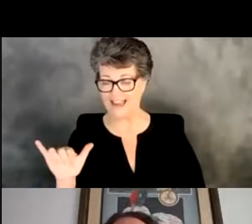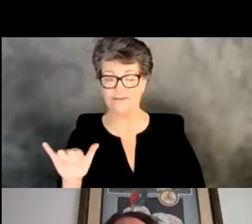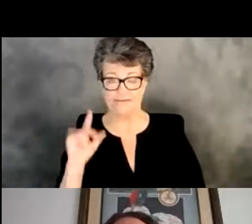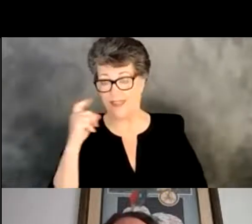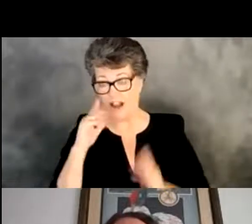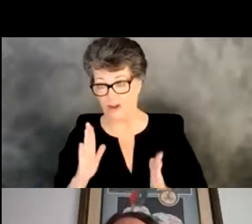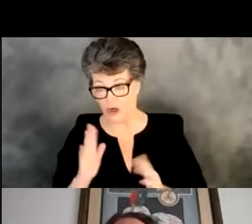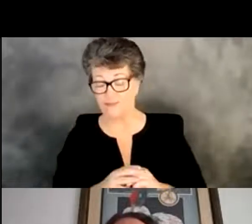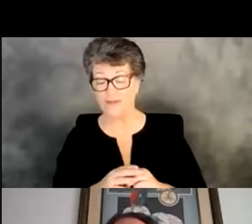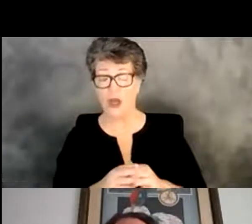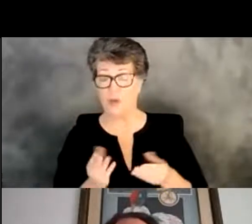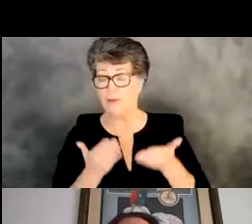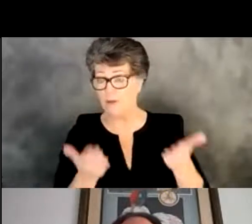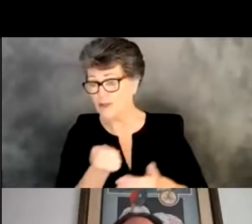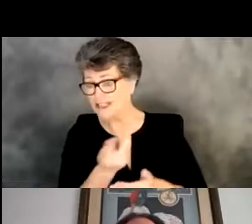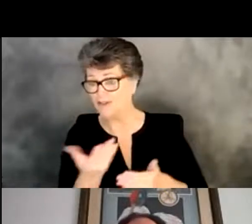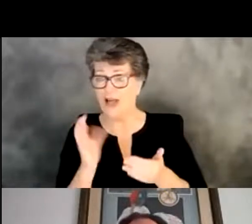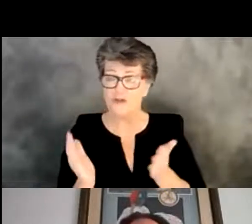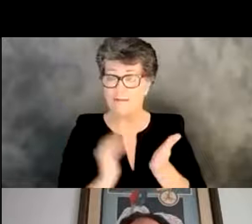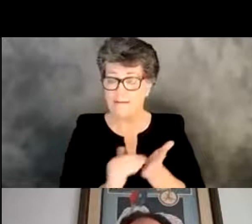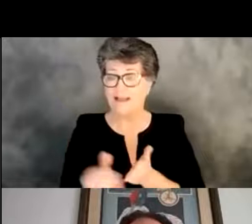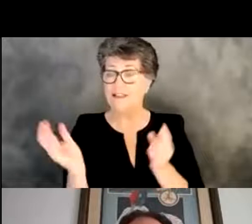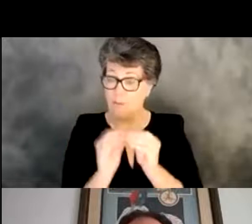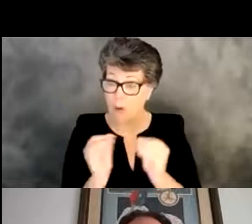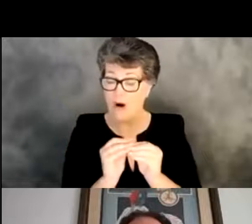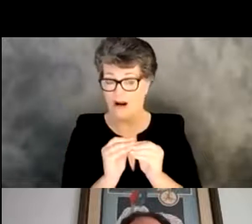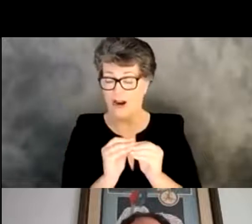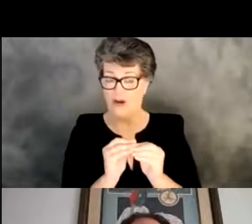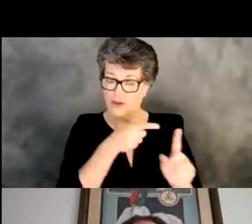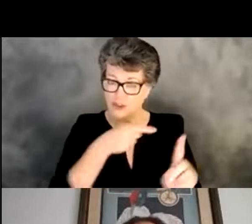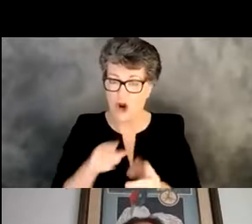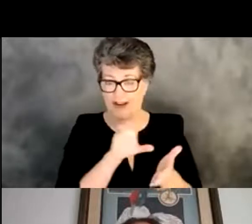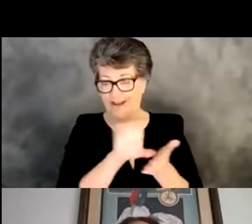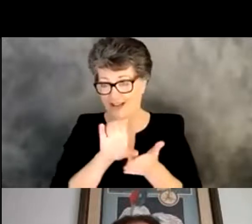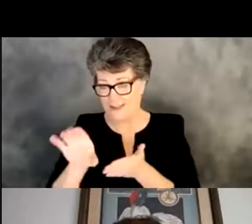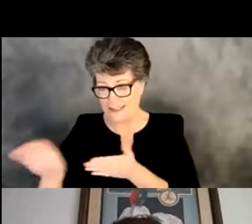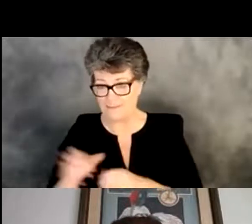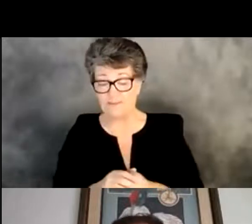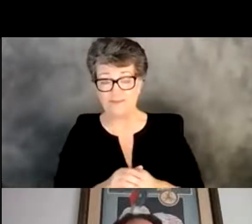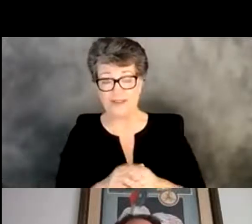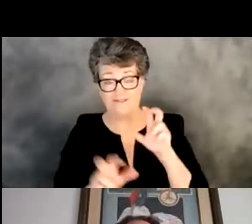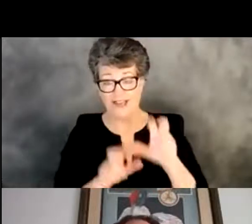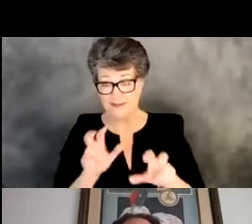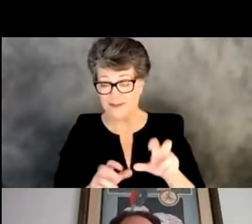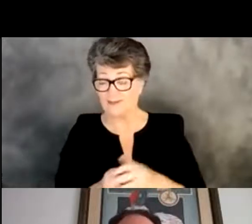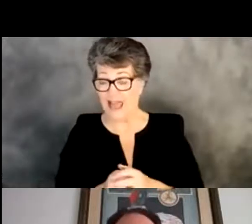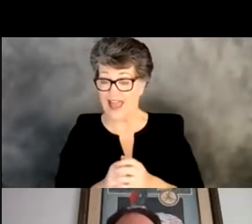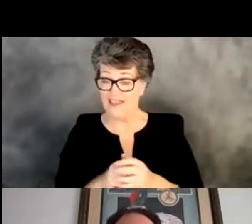were able to propose hundreds of millions more in targeted investments. Then the final budget, which